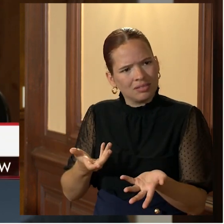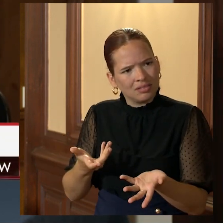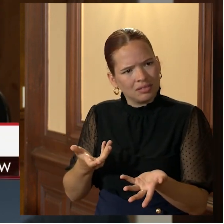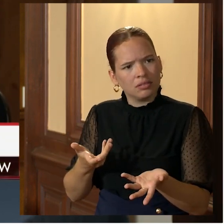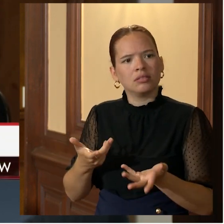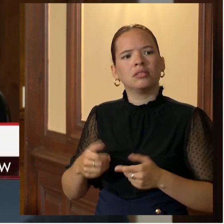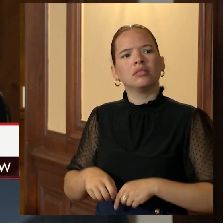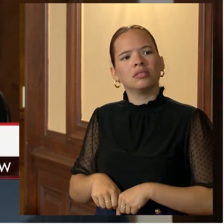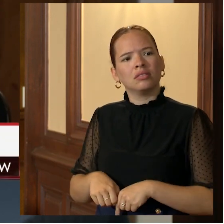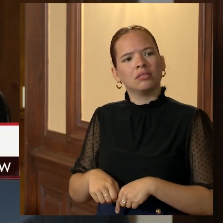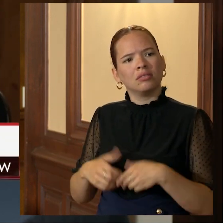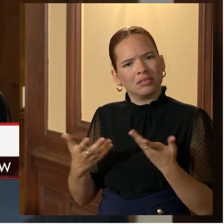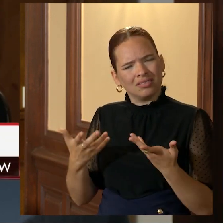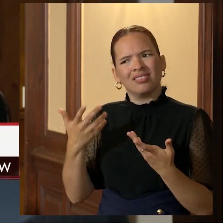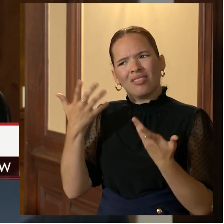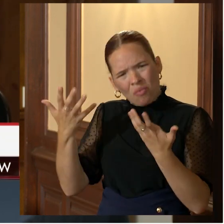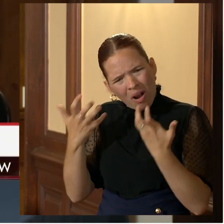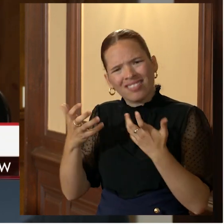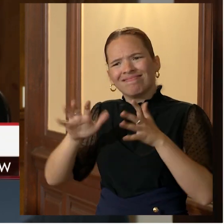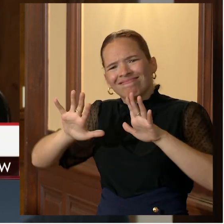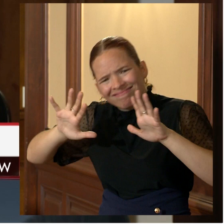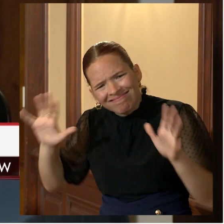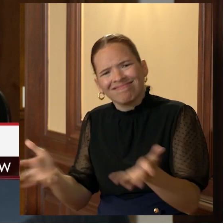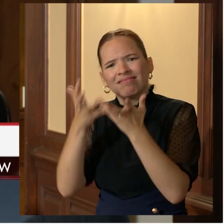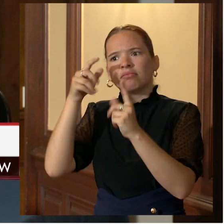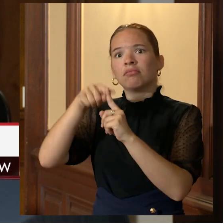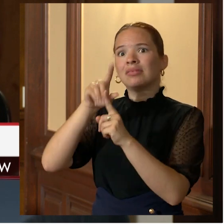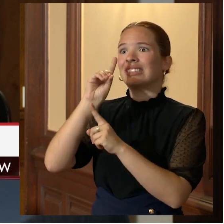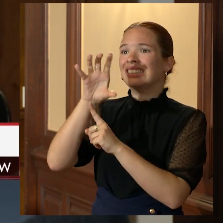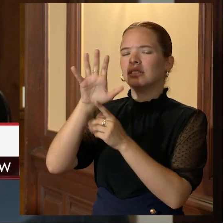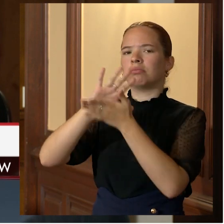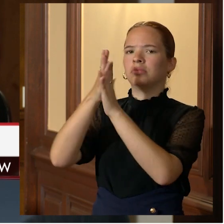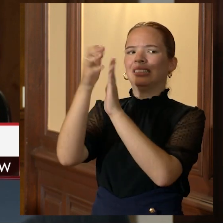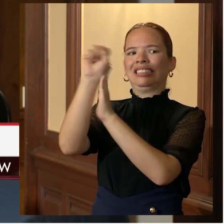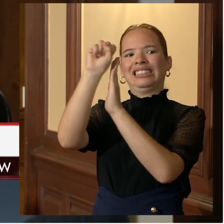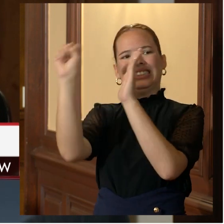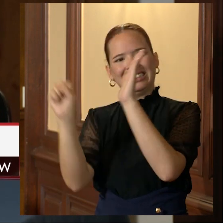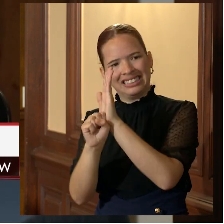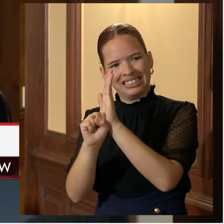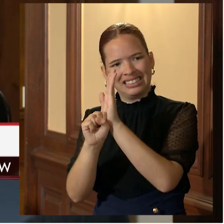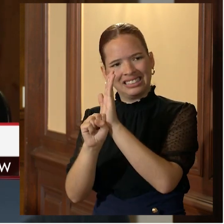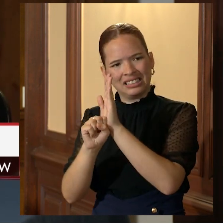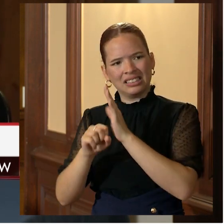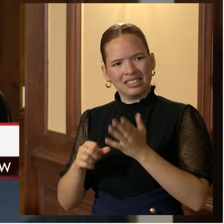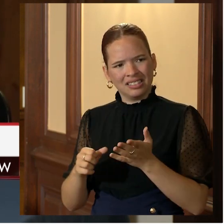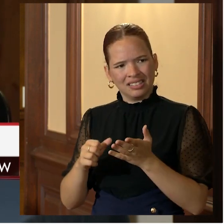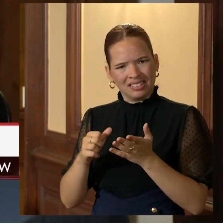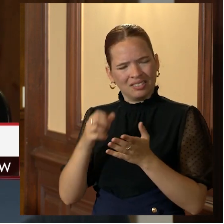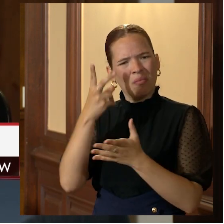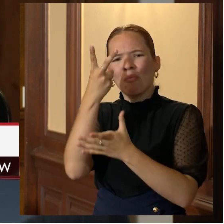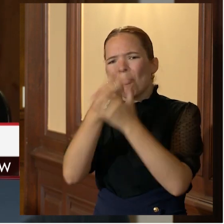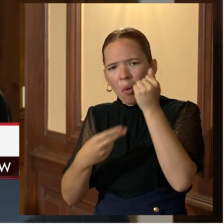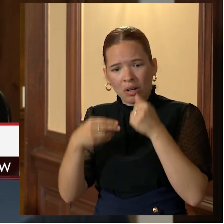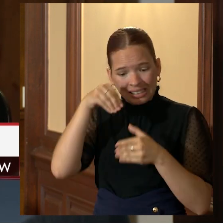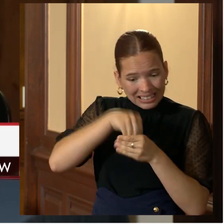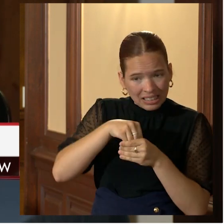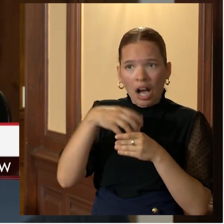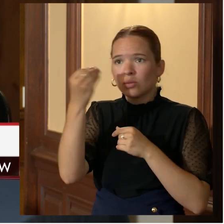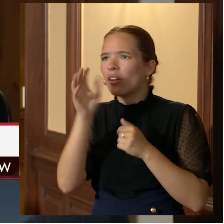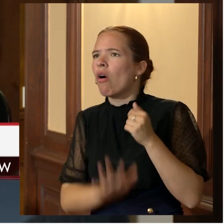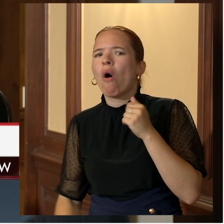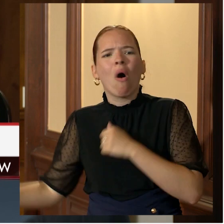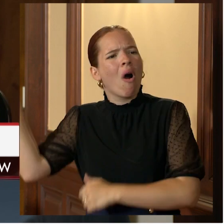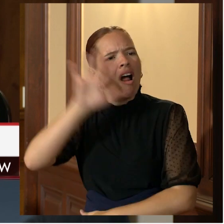D.C., whether it's outside this country, and we've done our best to do so. In terms of statehood activity, which is my paramount duty,